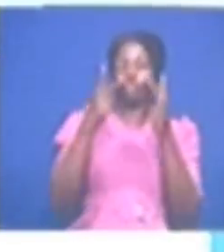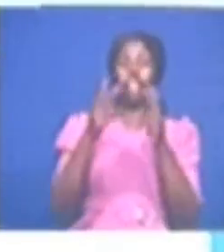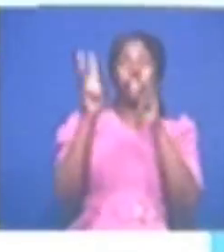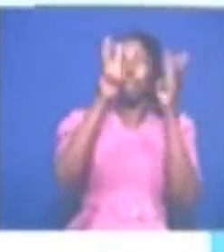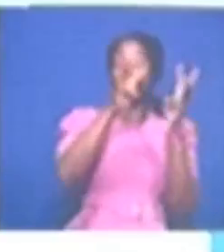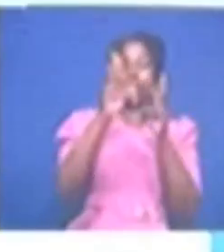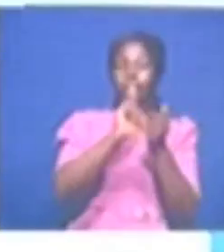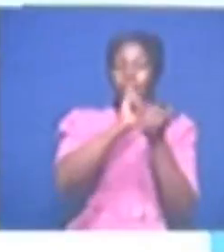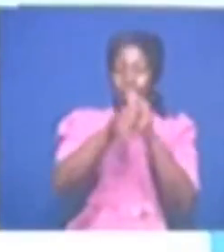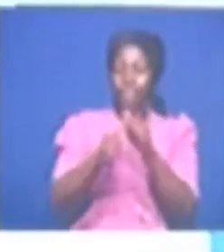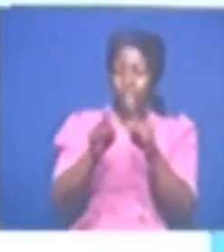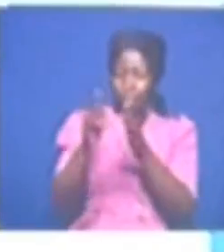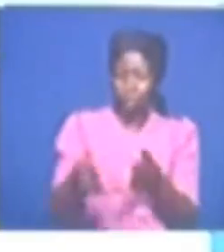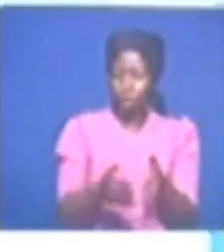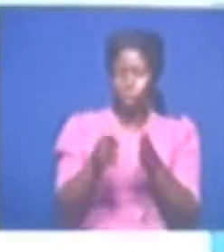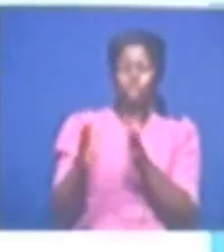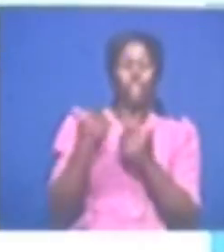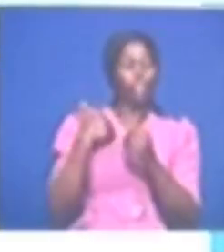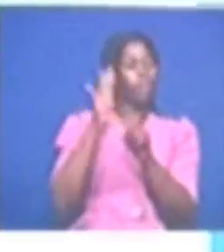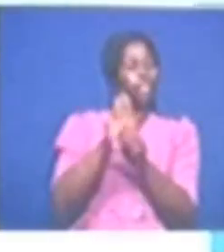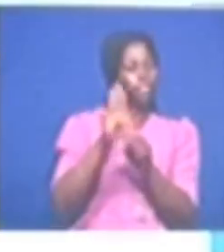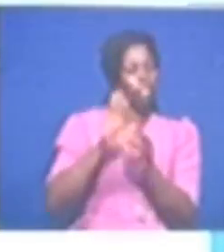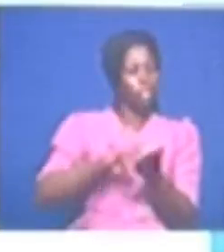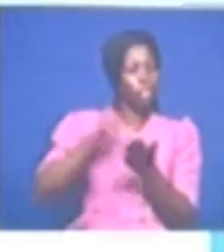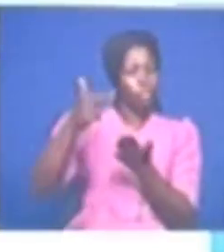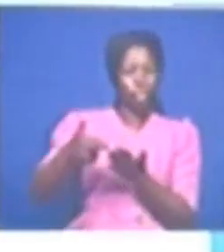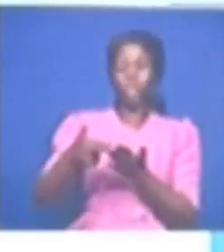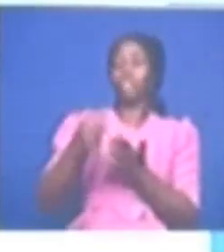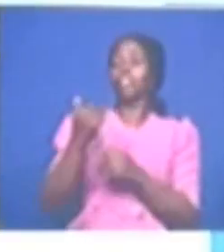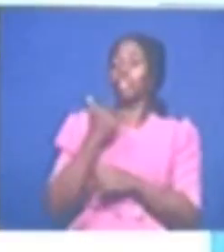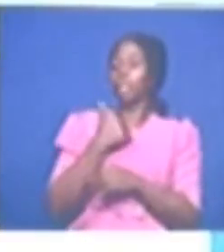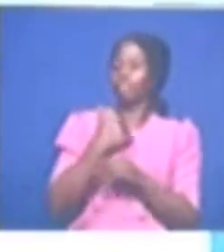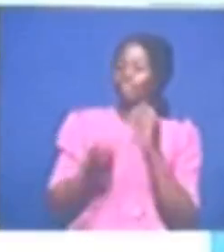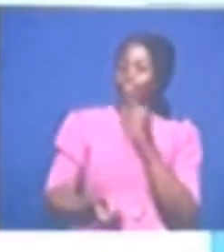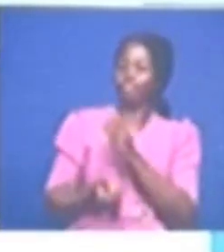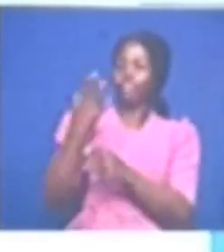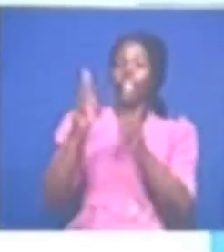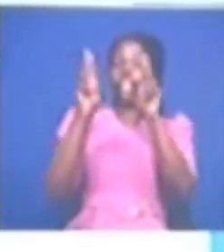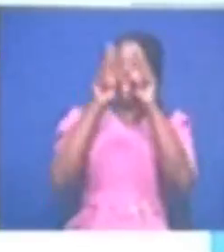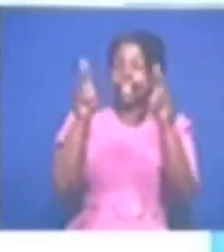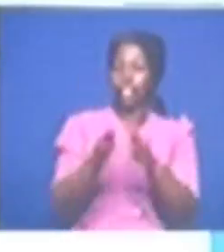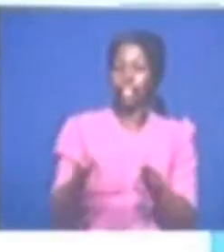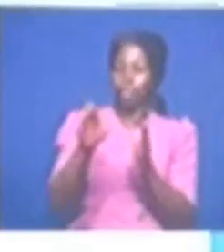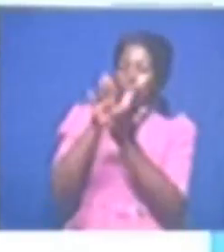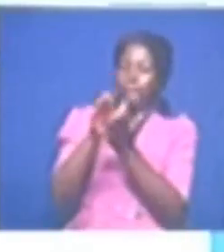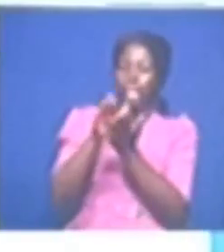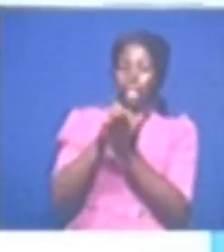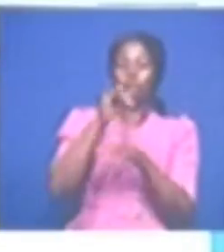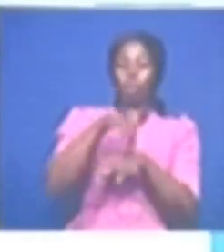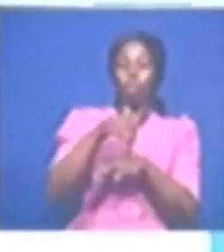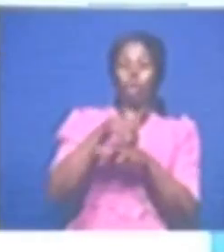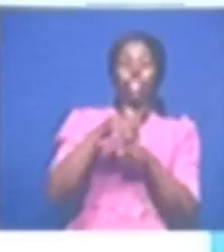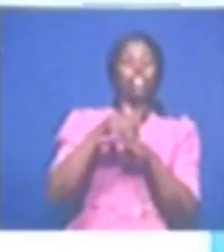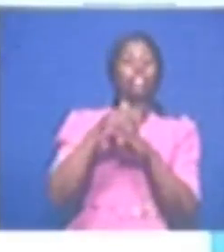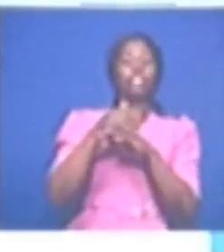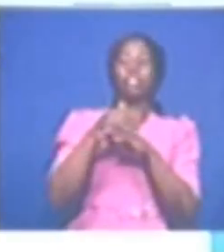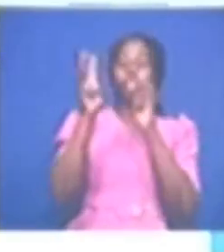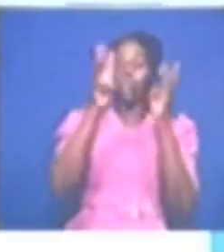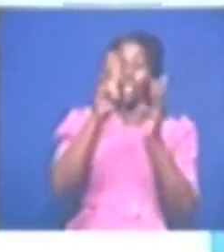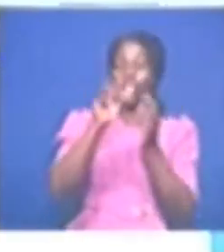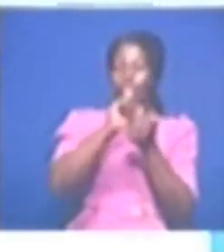an opportunity. There are a lot of resources. There is been established an international bank on climate change, the Green Climate Fund based in